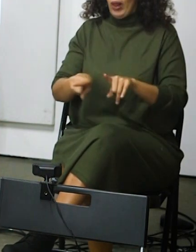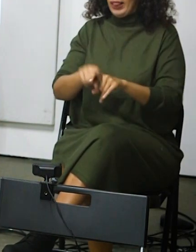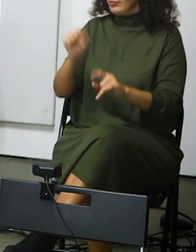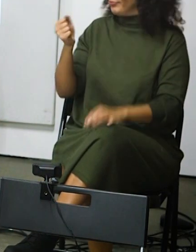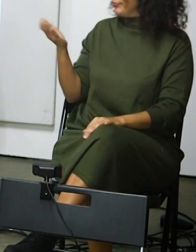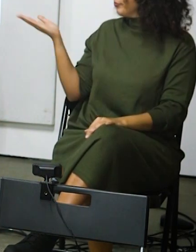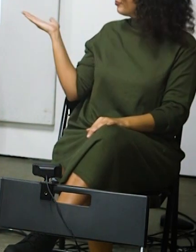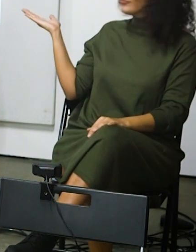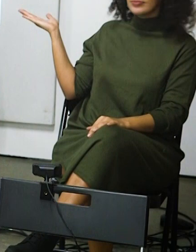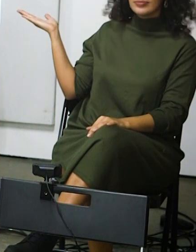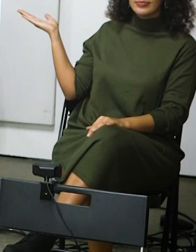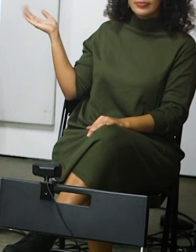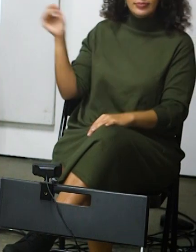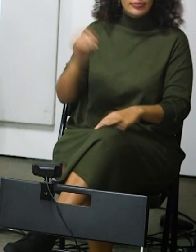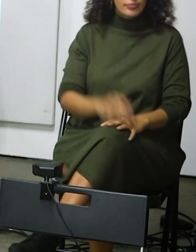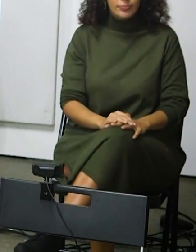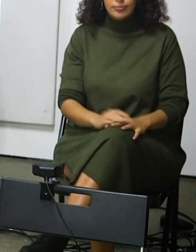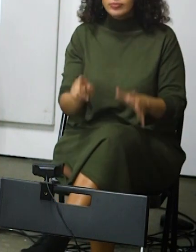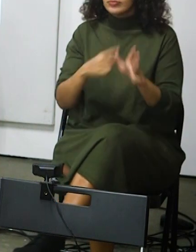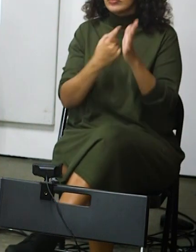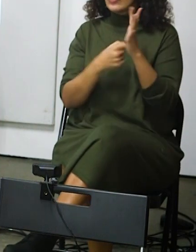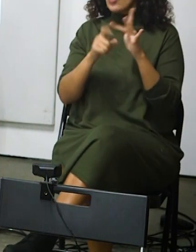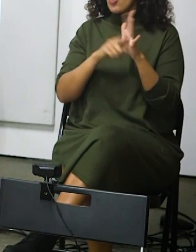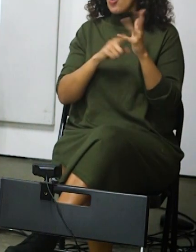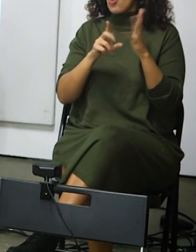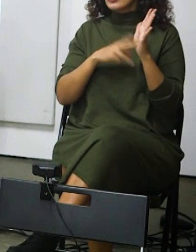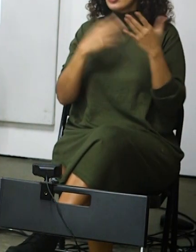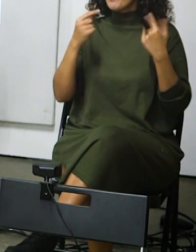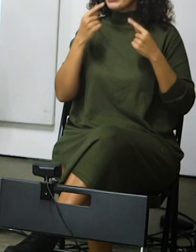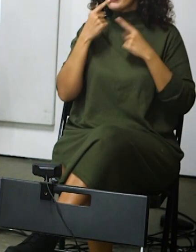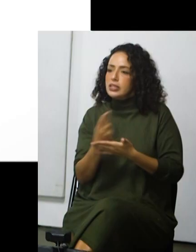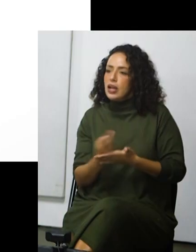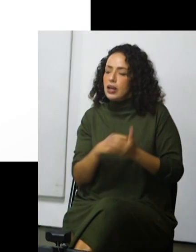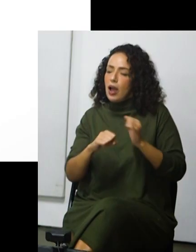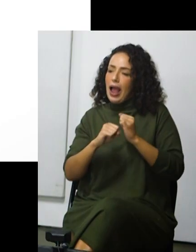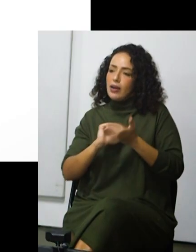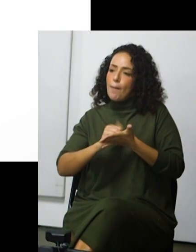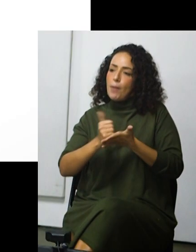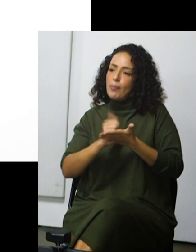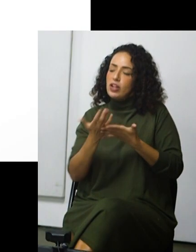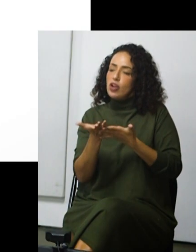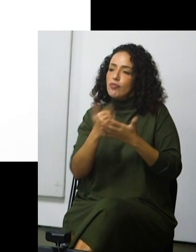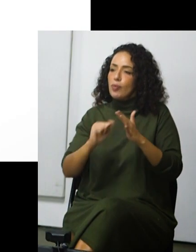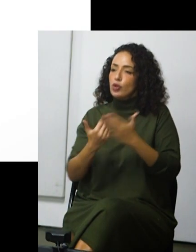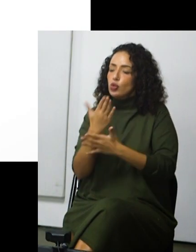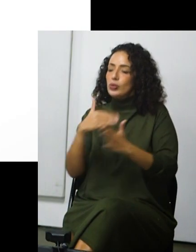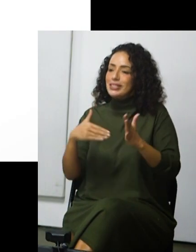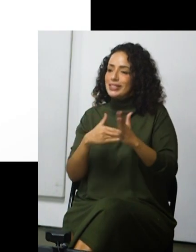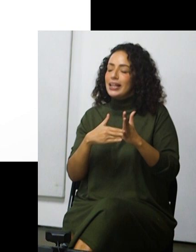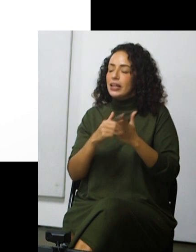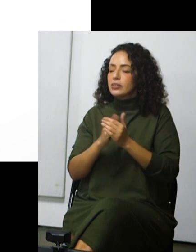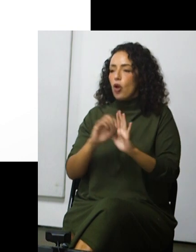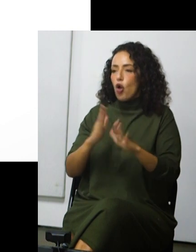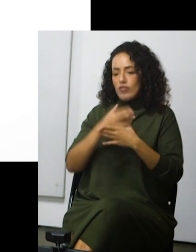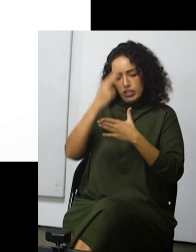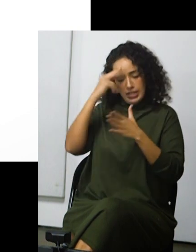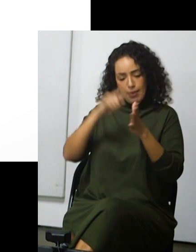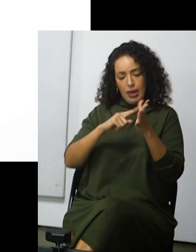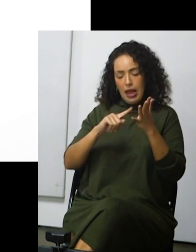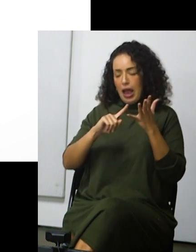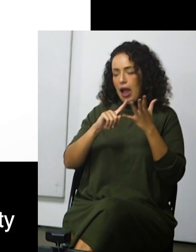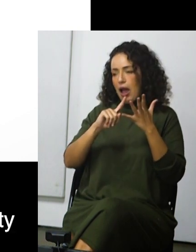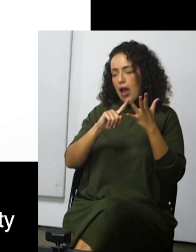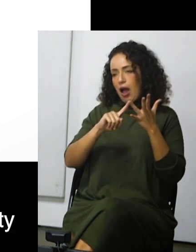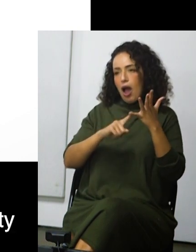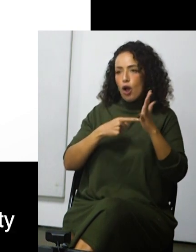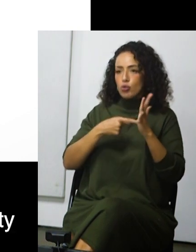scarf. As Arjun said, I'm a chronically ill writer, designer, and publisher from Aotearoa, New Zealand. I've lived in London for 8